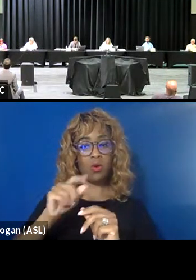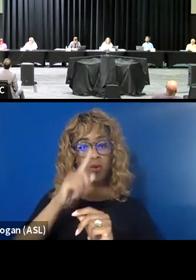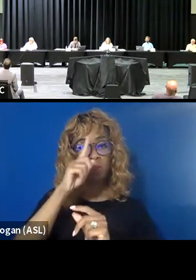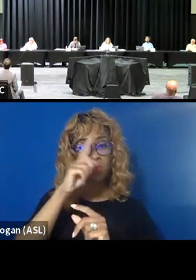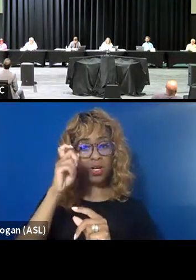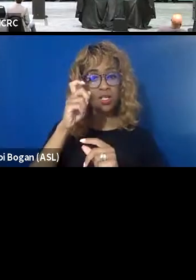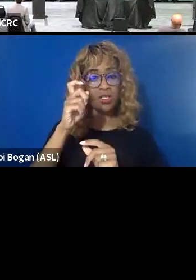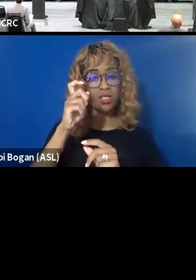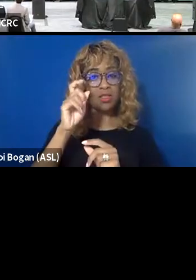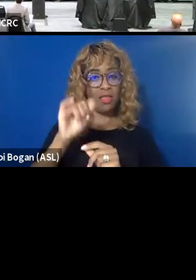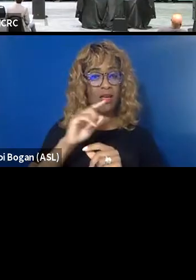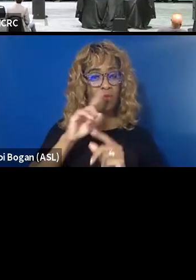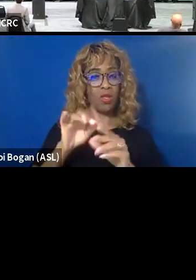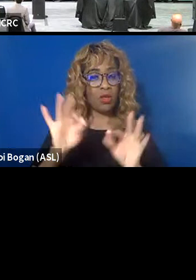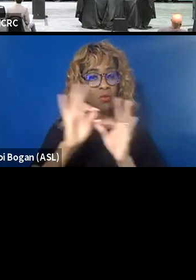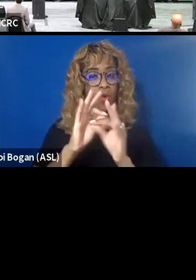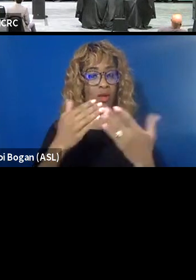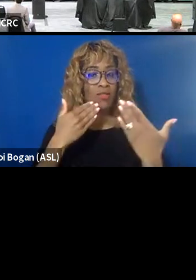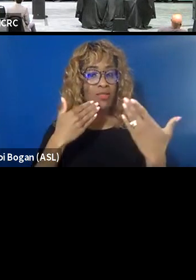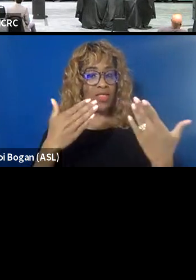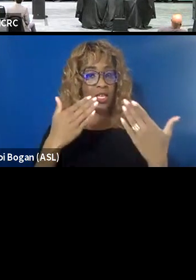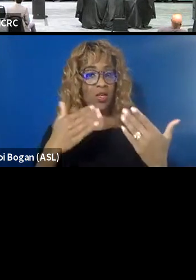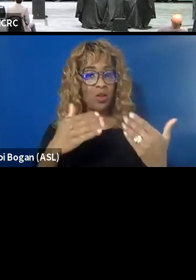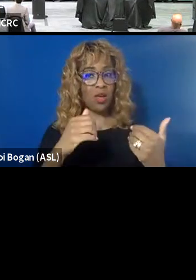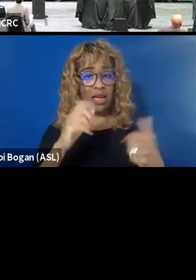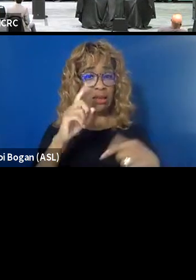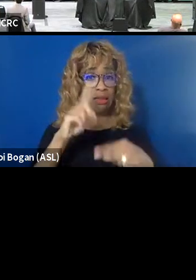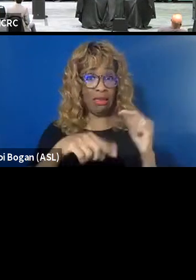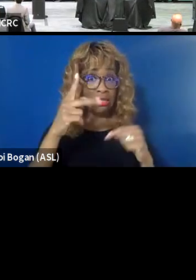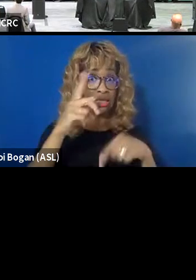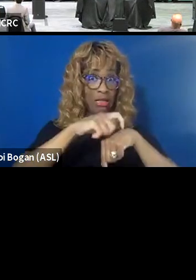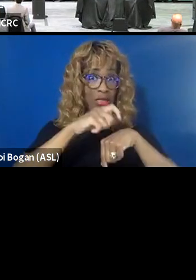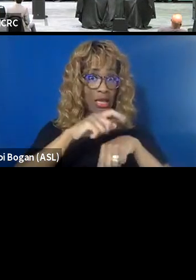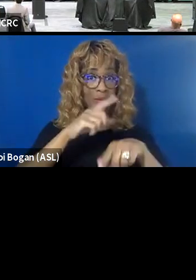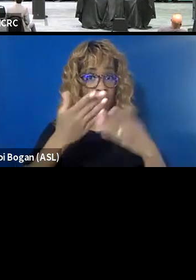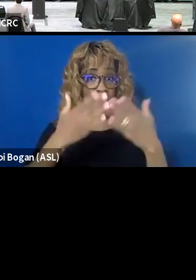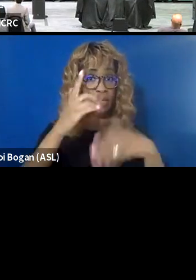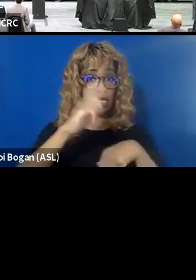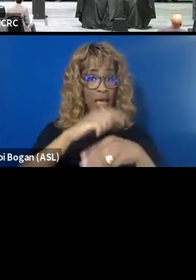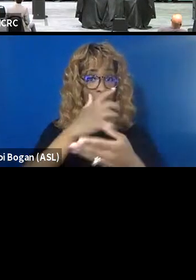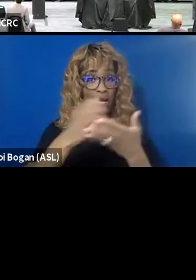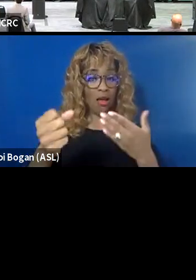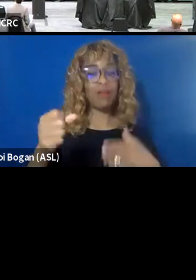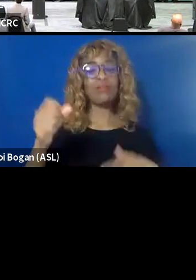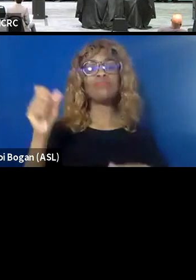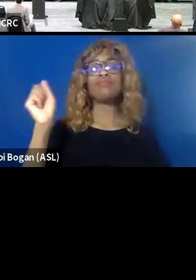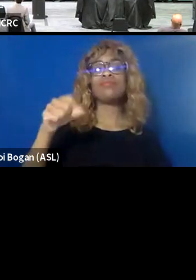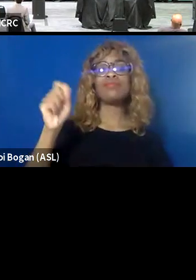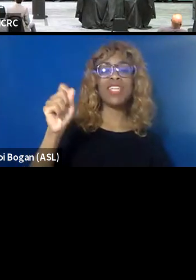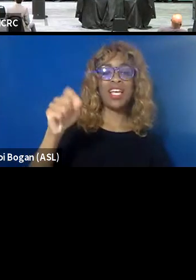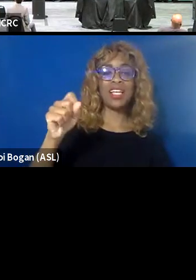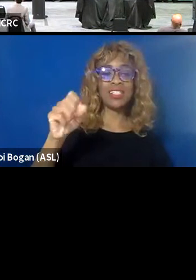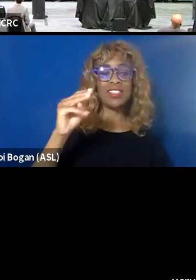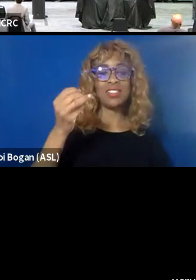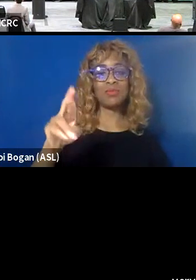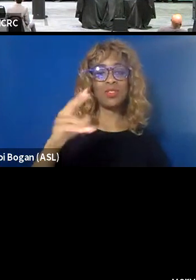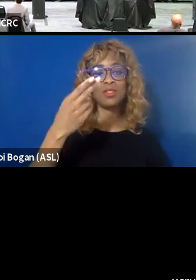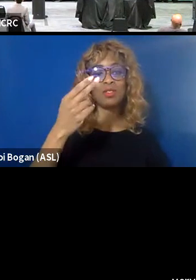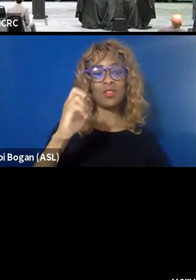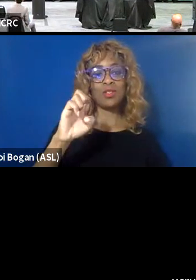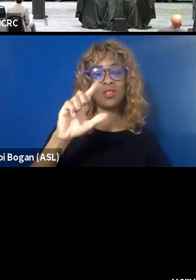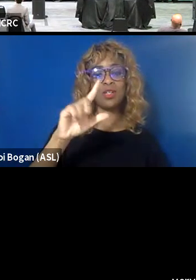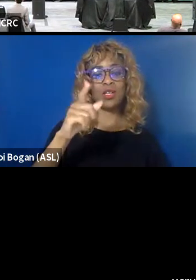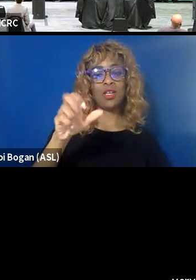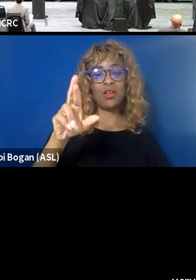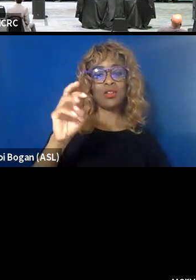I think that's very important. Thank you. I don't see the time. Maybe my time is up. I don't know. Yes, it is, Mr. Okay. Helserman.